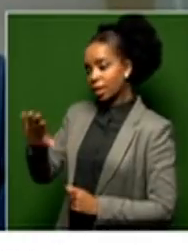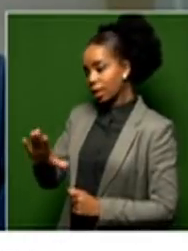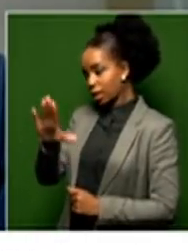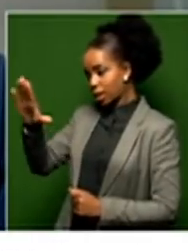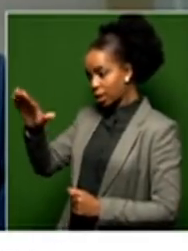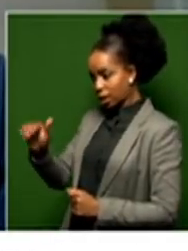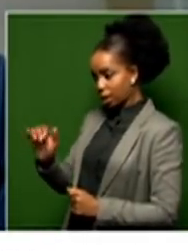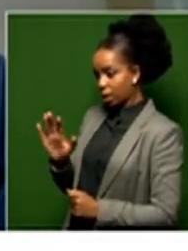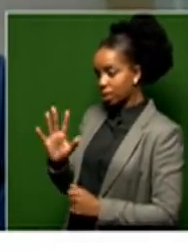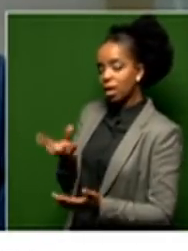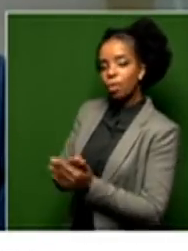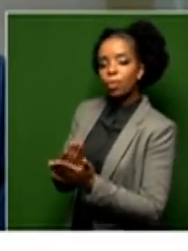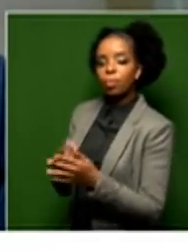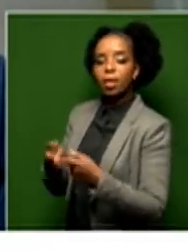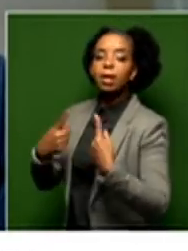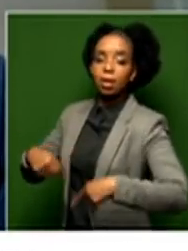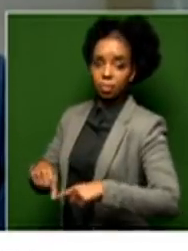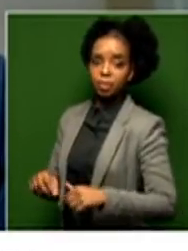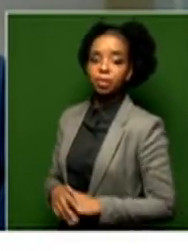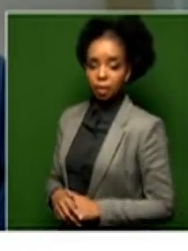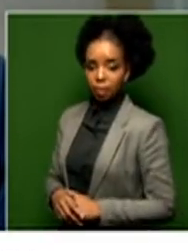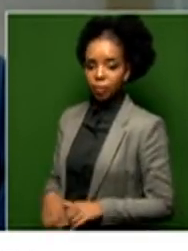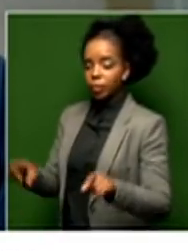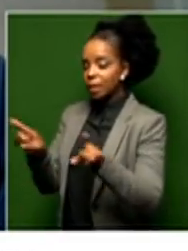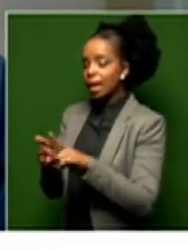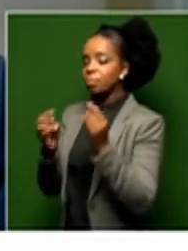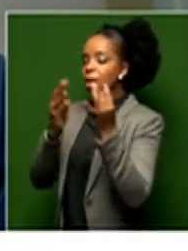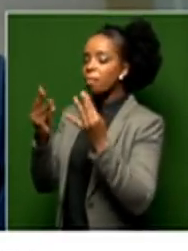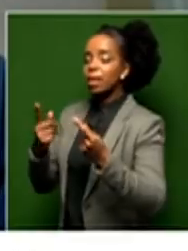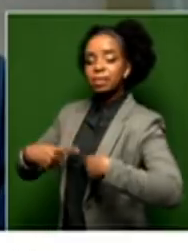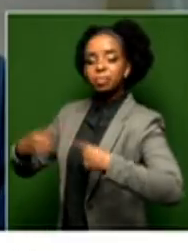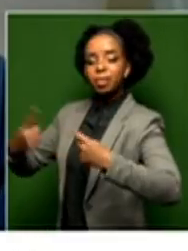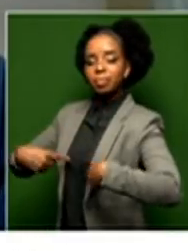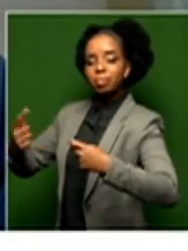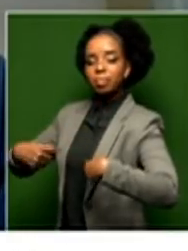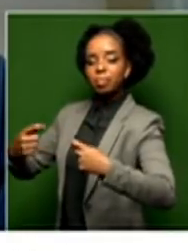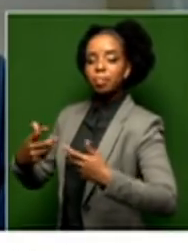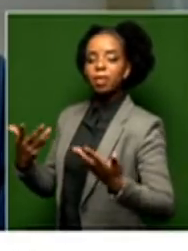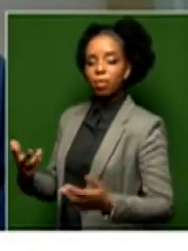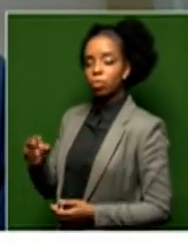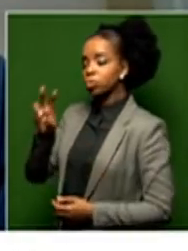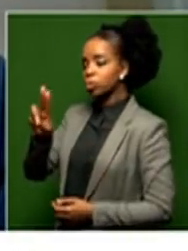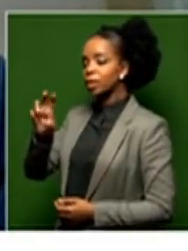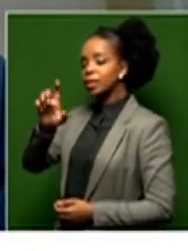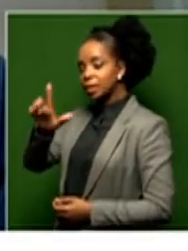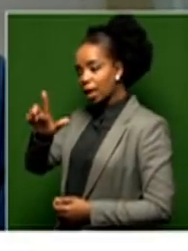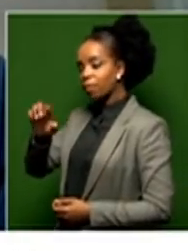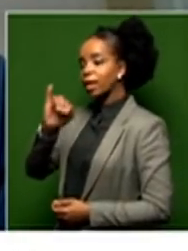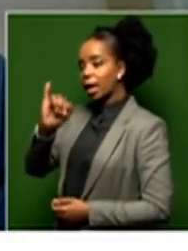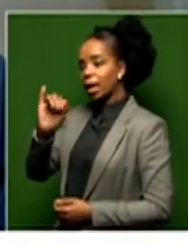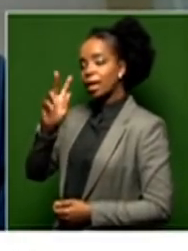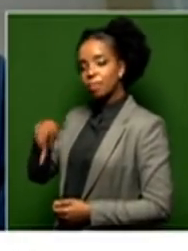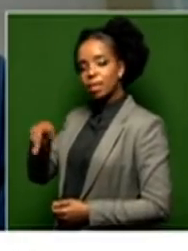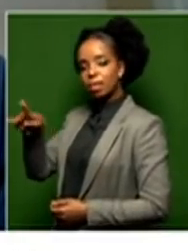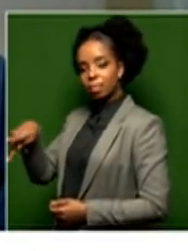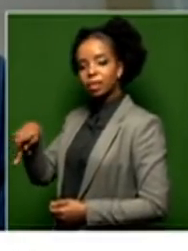and the money that was spent on those 27 IPPs, surely that had a time frame. As you say, they are